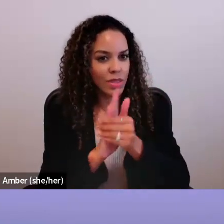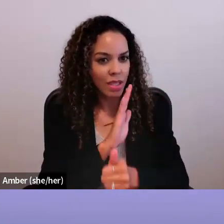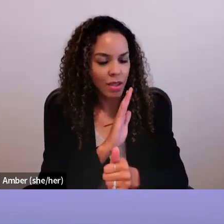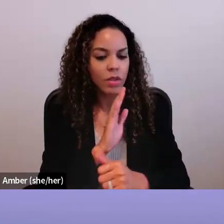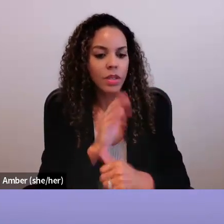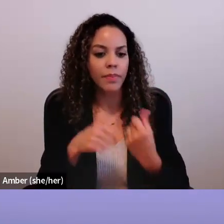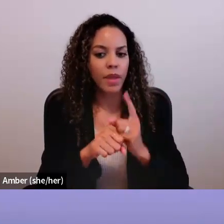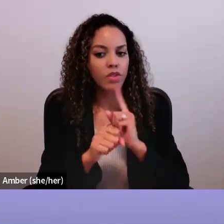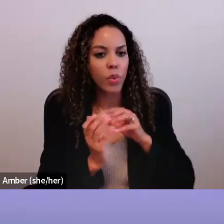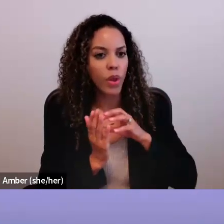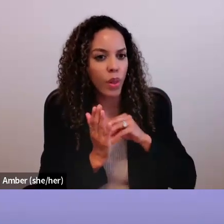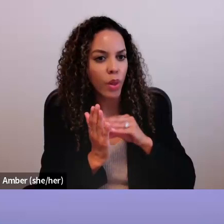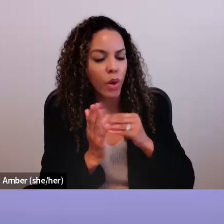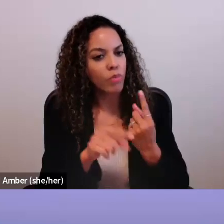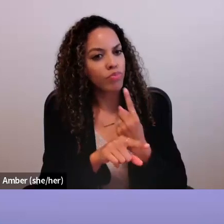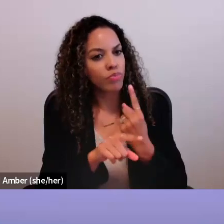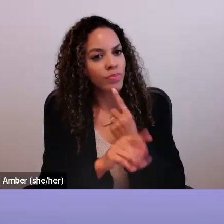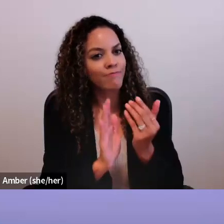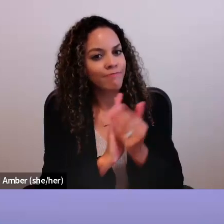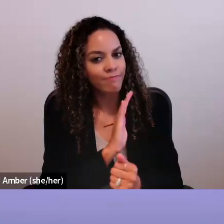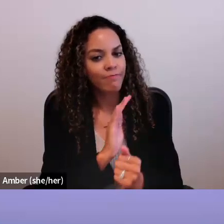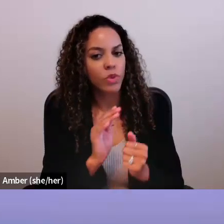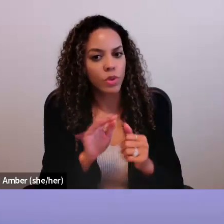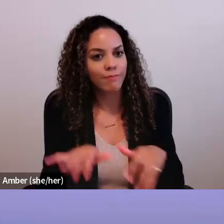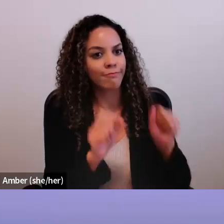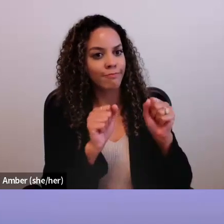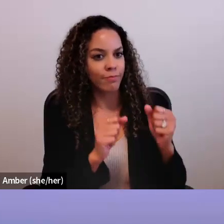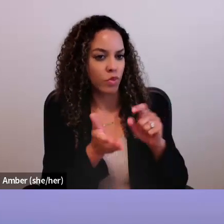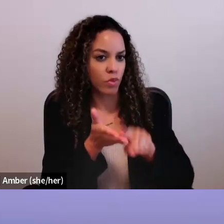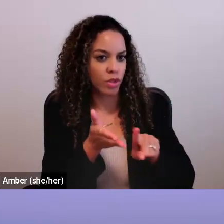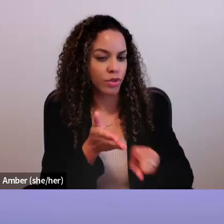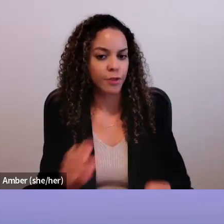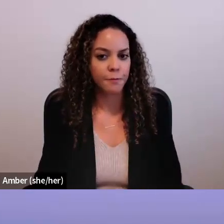sure that we're learning the appropriate skills to be able to conduct that research.